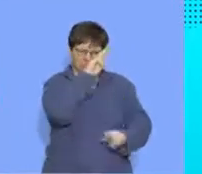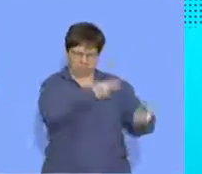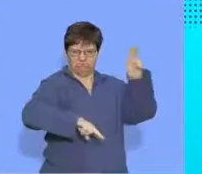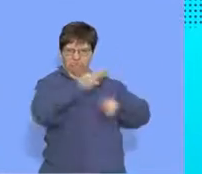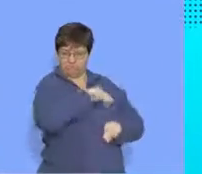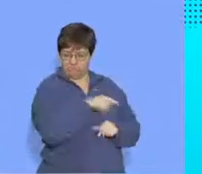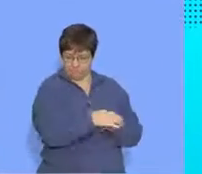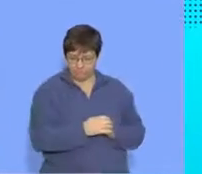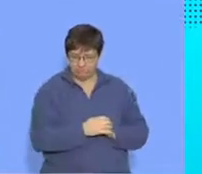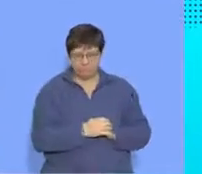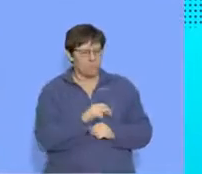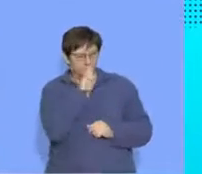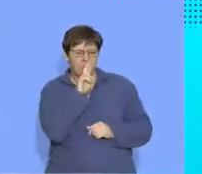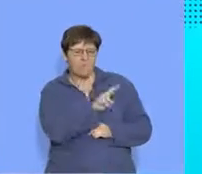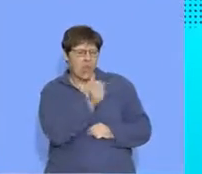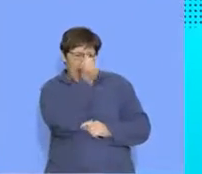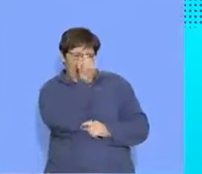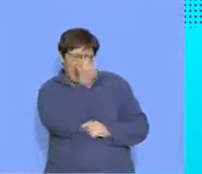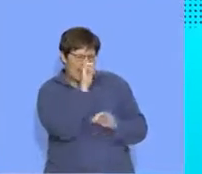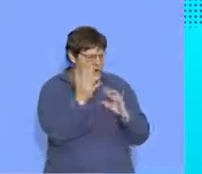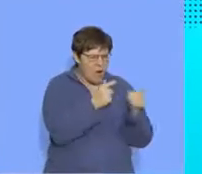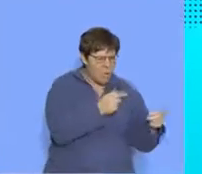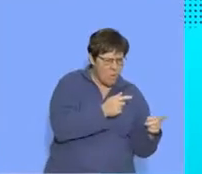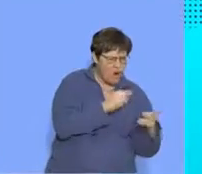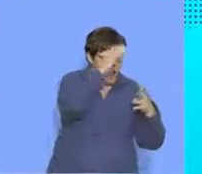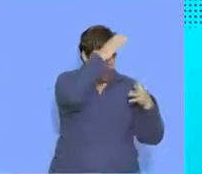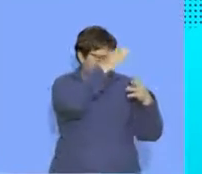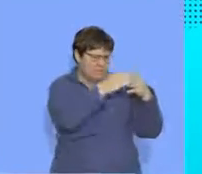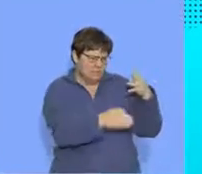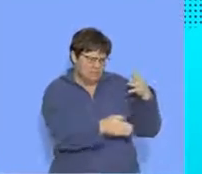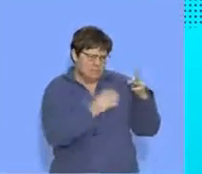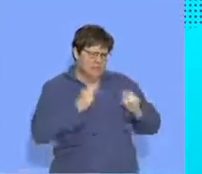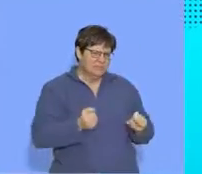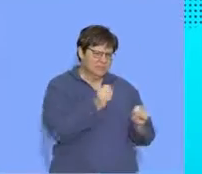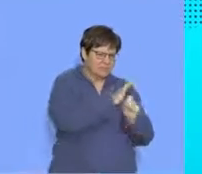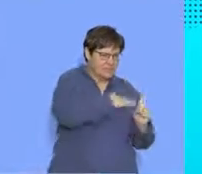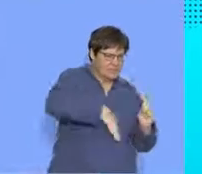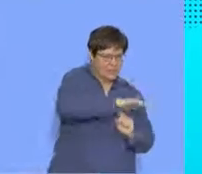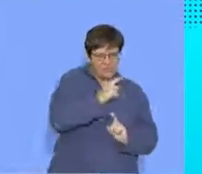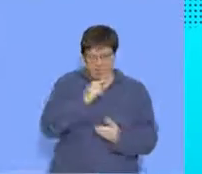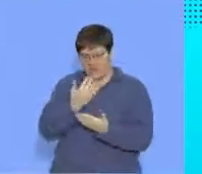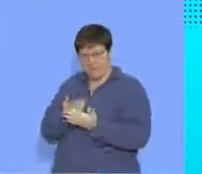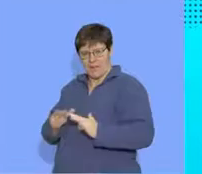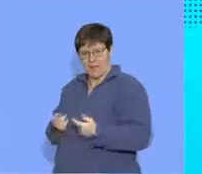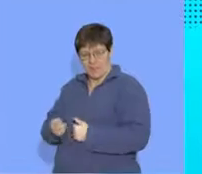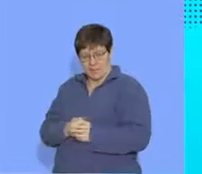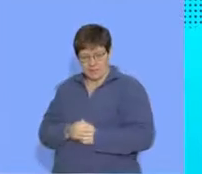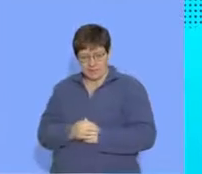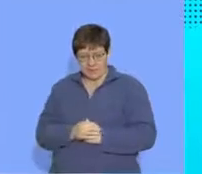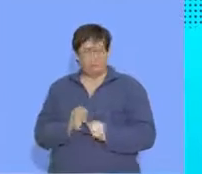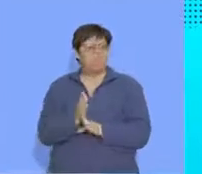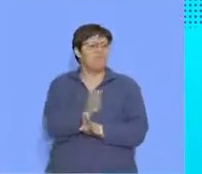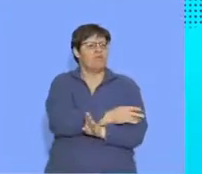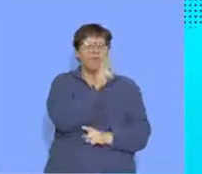continue with looking at how we apply our understanding to the concepts around human impact on the environment. Earlier on, we looked